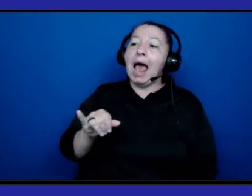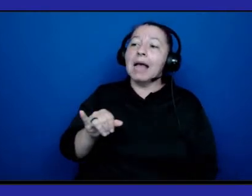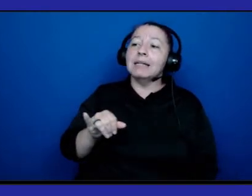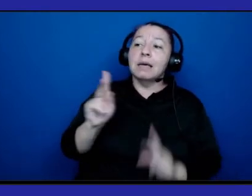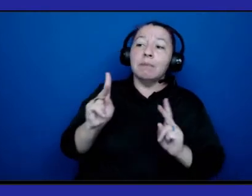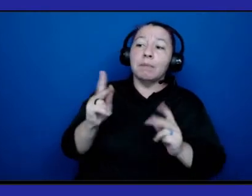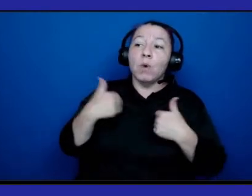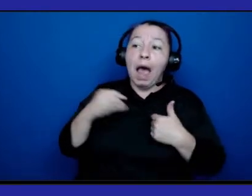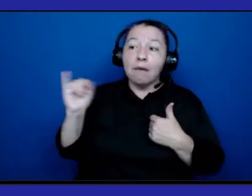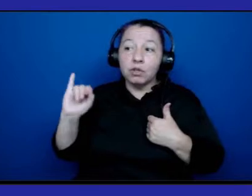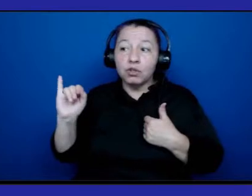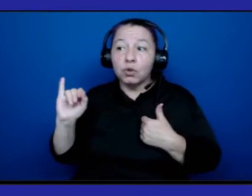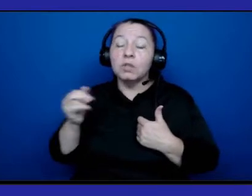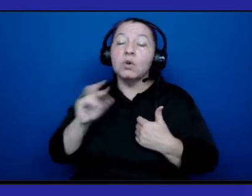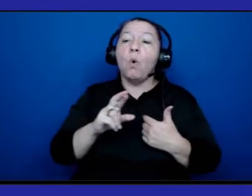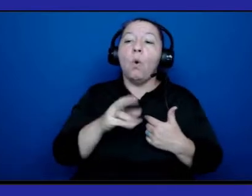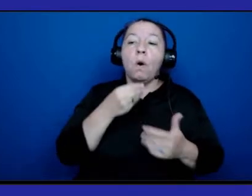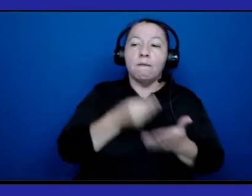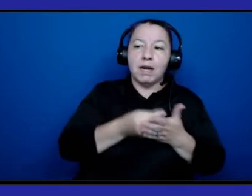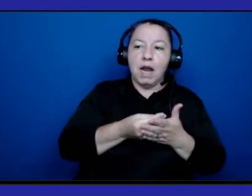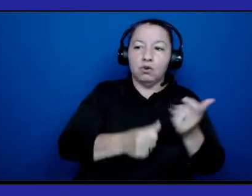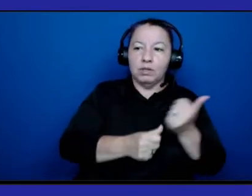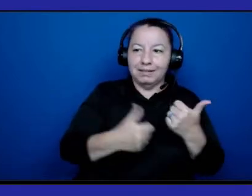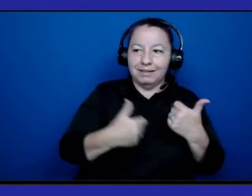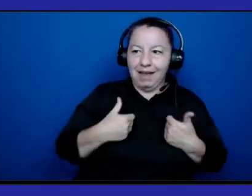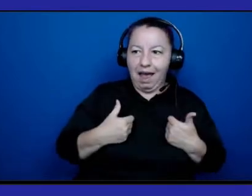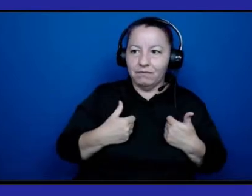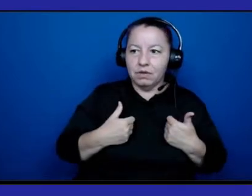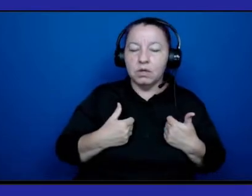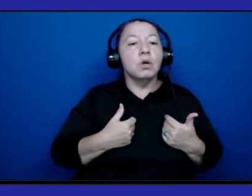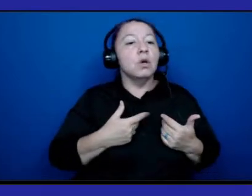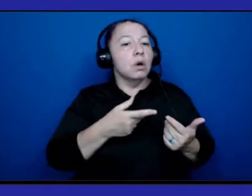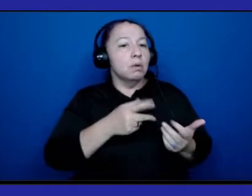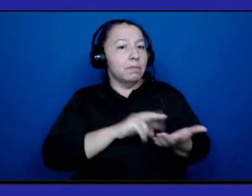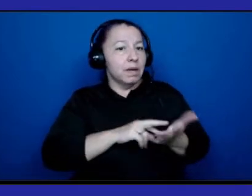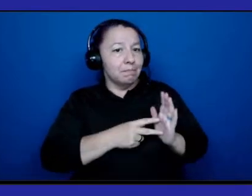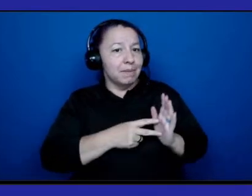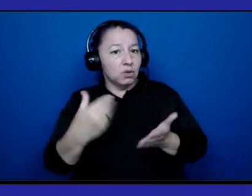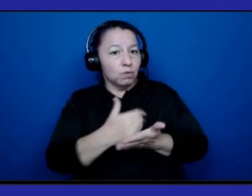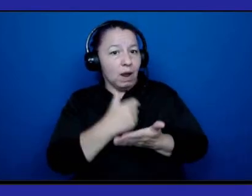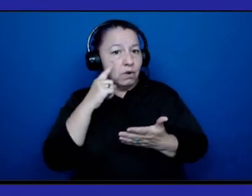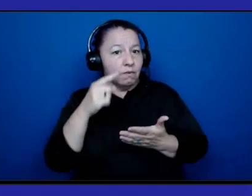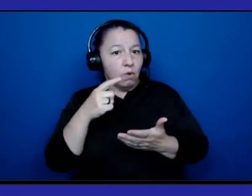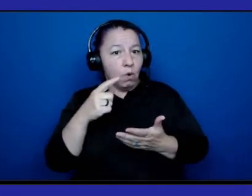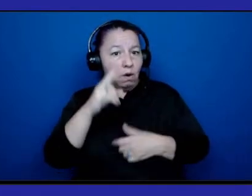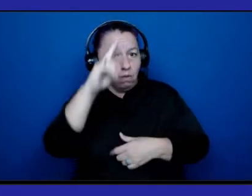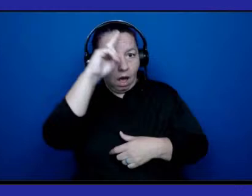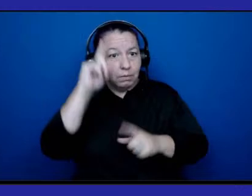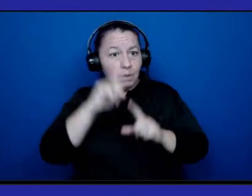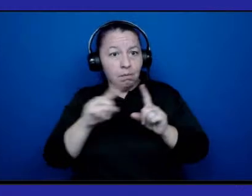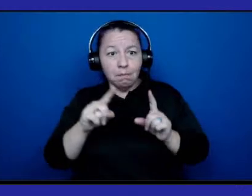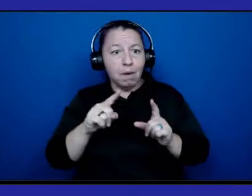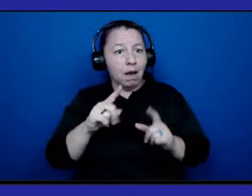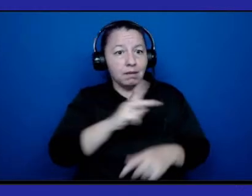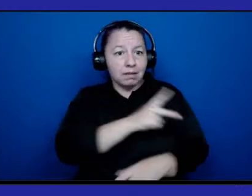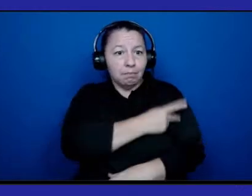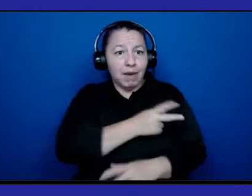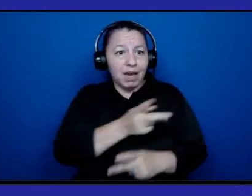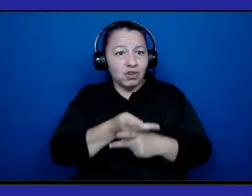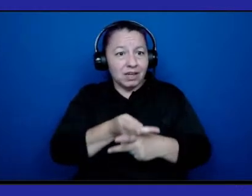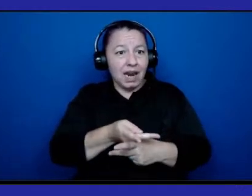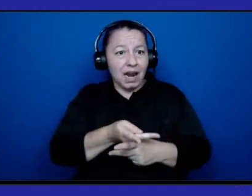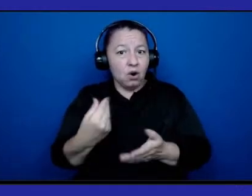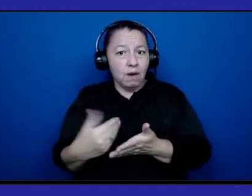it's really a measure. Revenue produced. I mean, it's revenue for the hospital, but the patient care revenue only goes from 60 to 65.